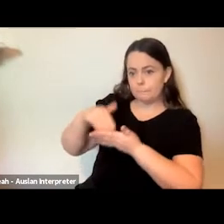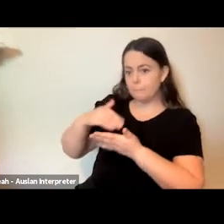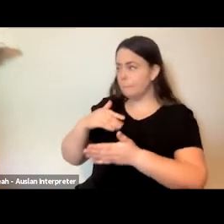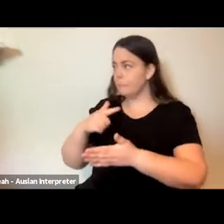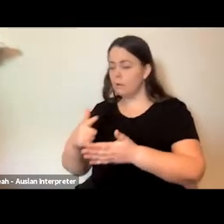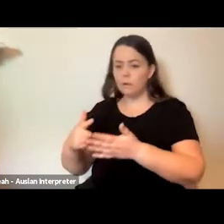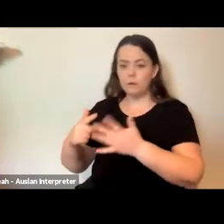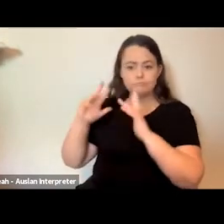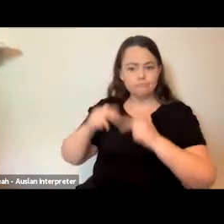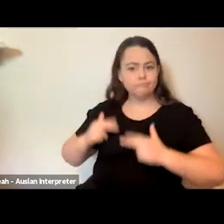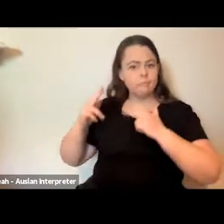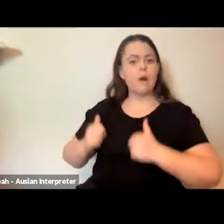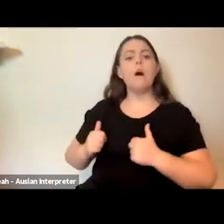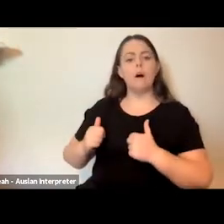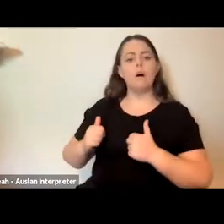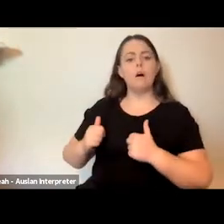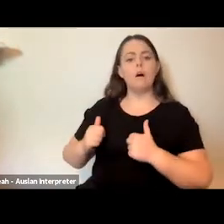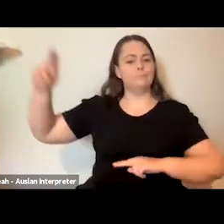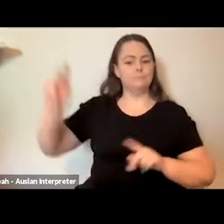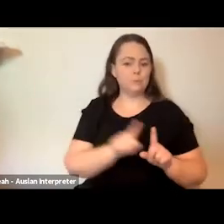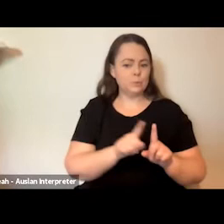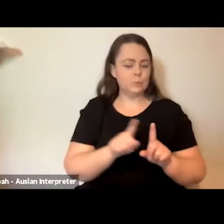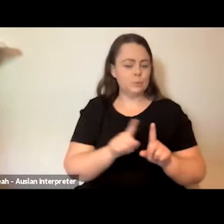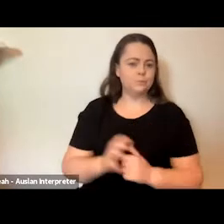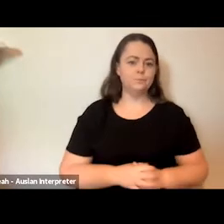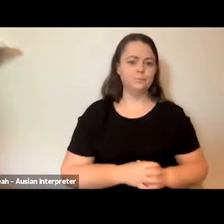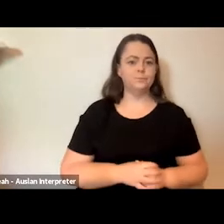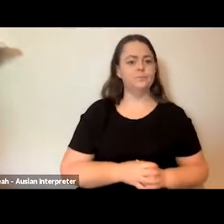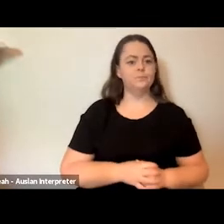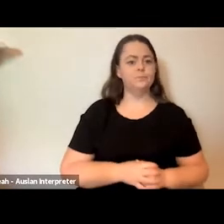And I think this is important because, there's been increasing pressure